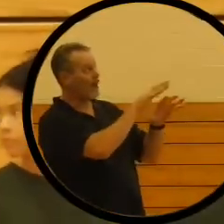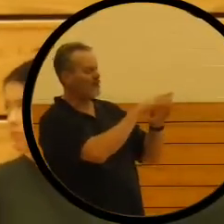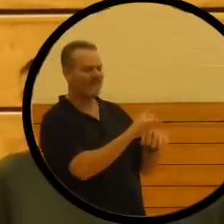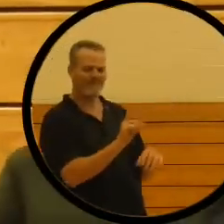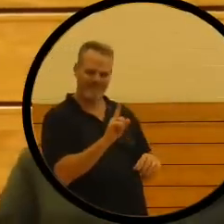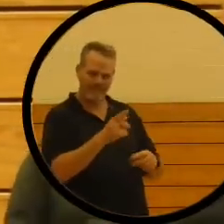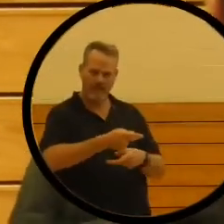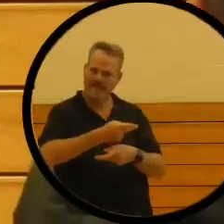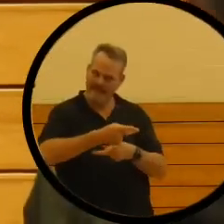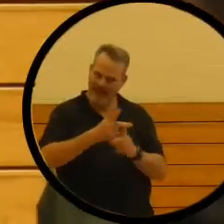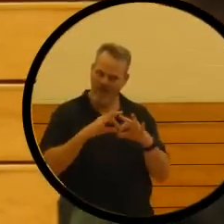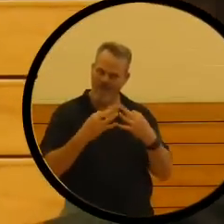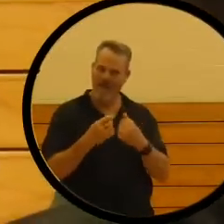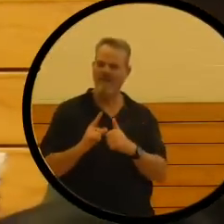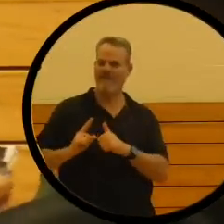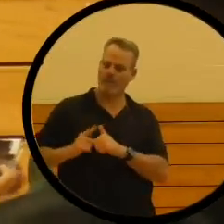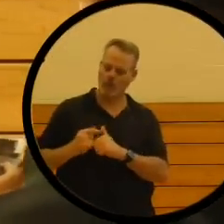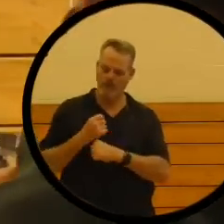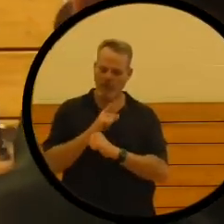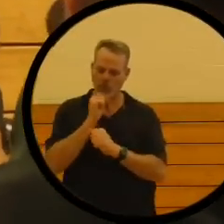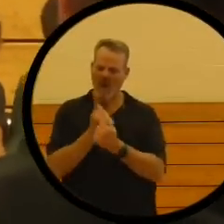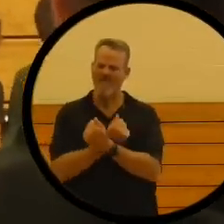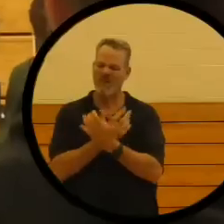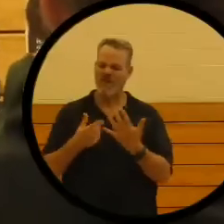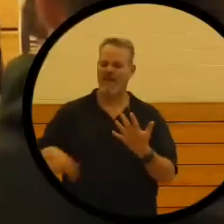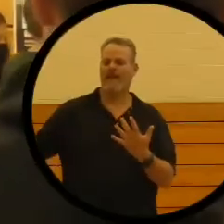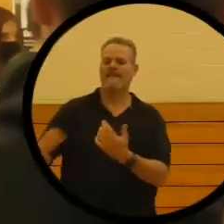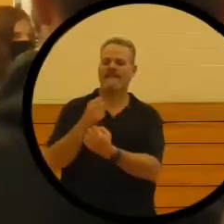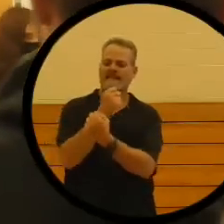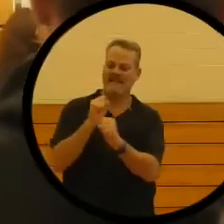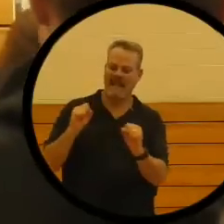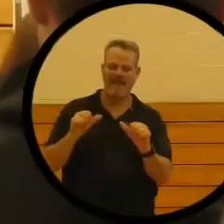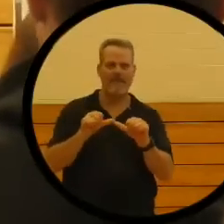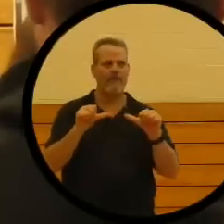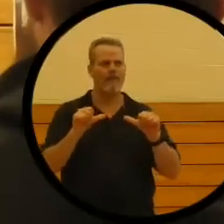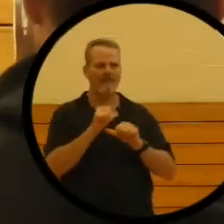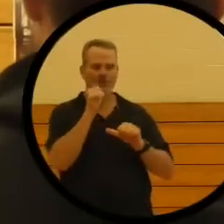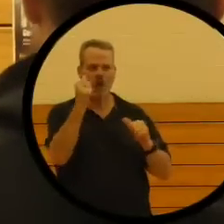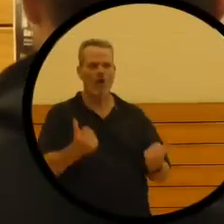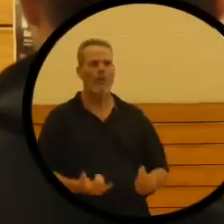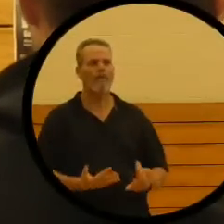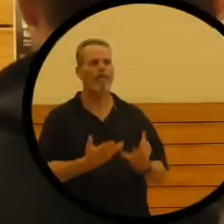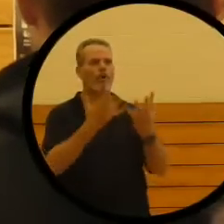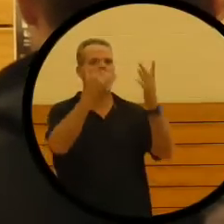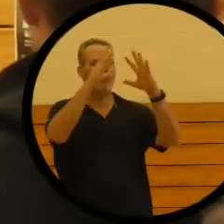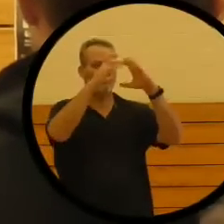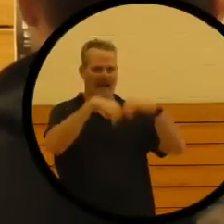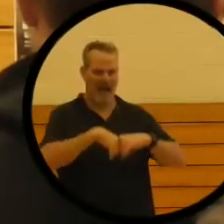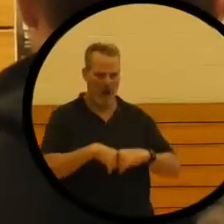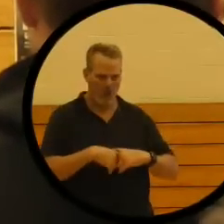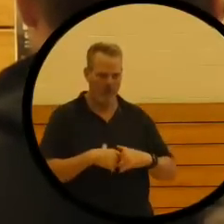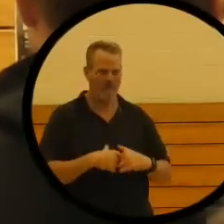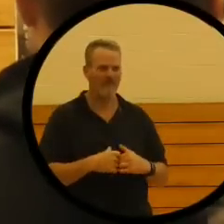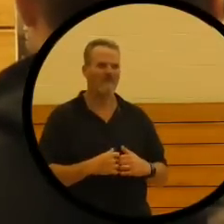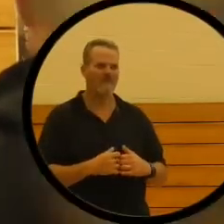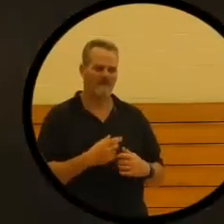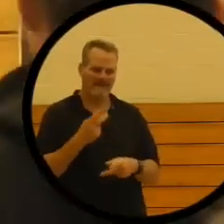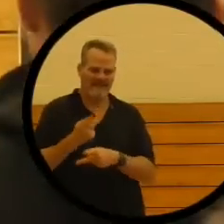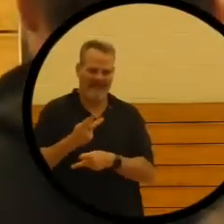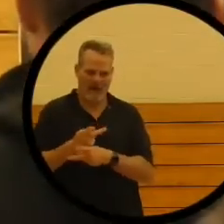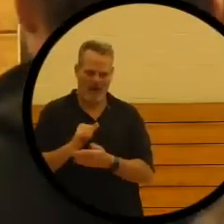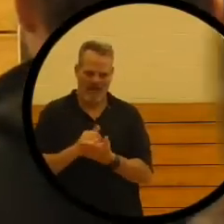Take care of your family and make sure everybody's safe. Make sure that place isn't going to burn down because of damage. Take care of that